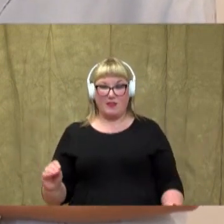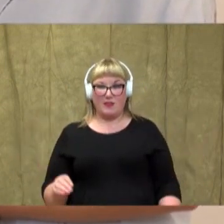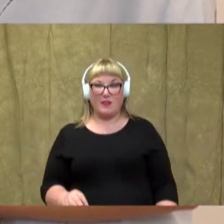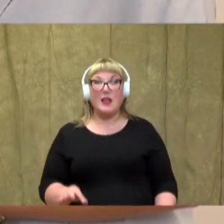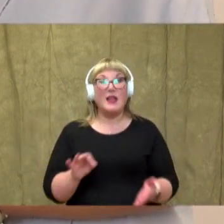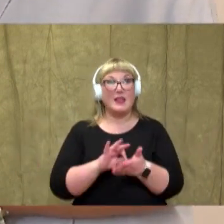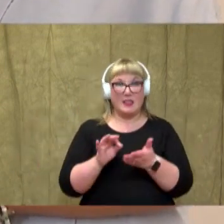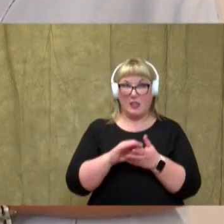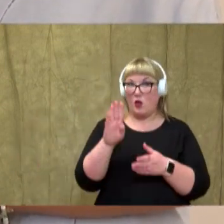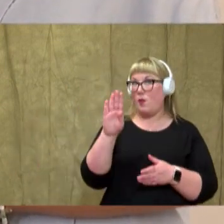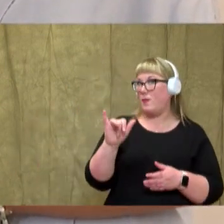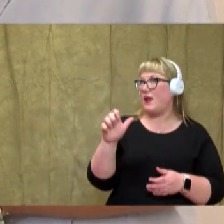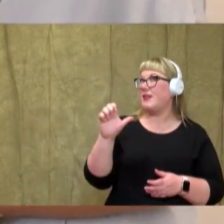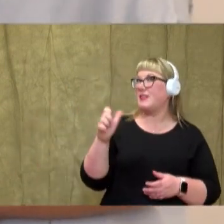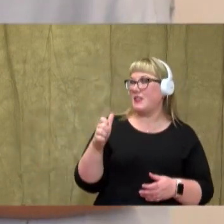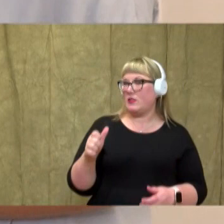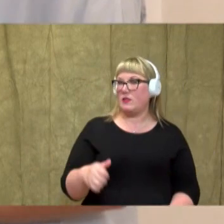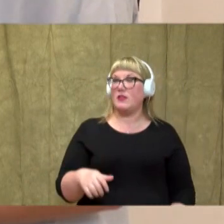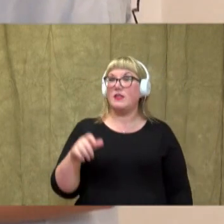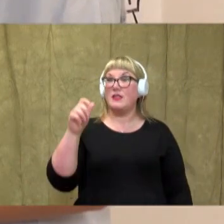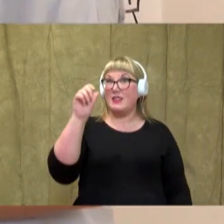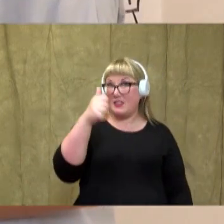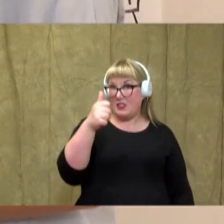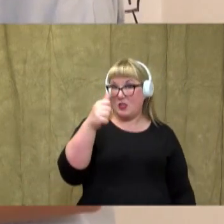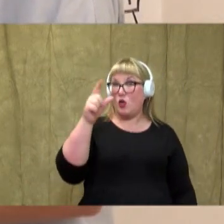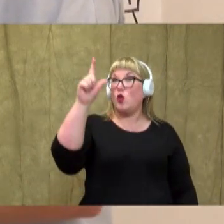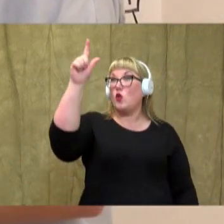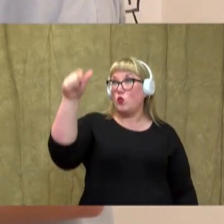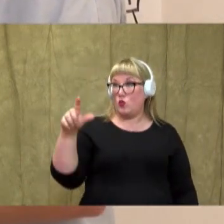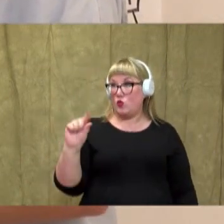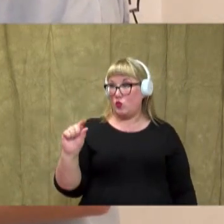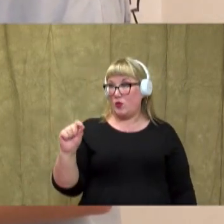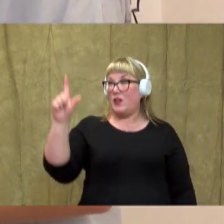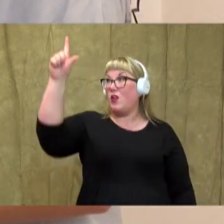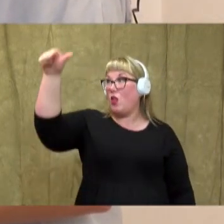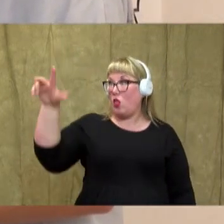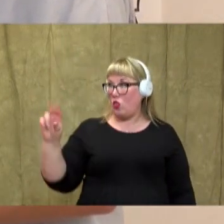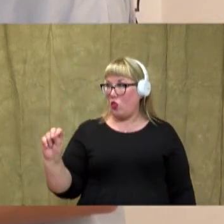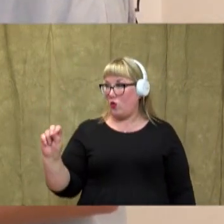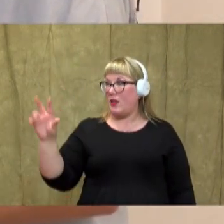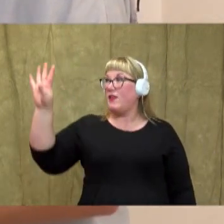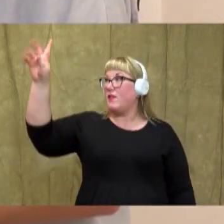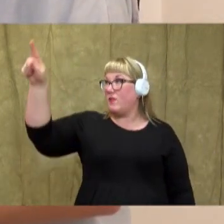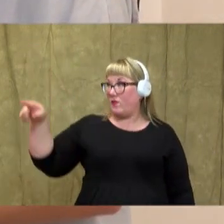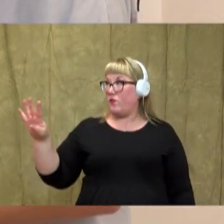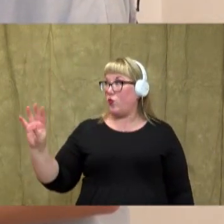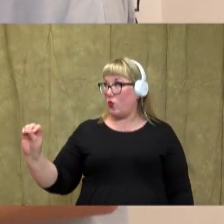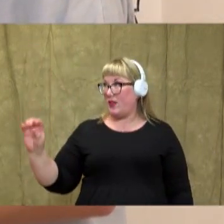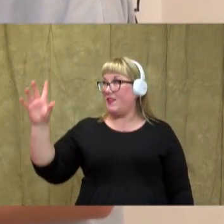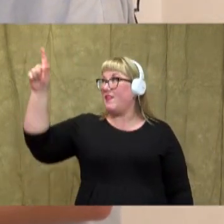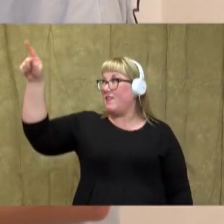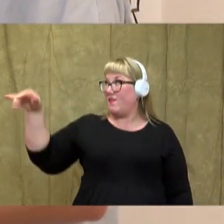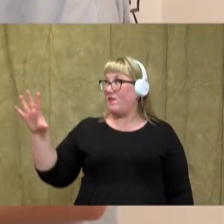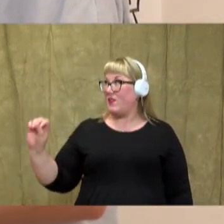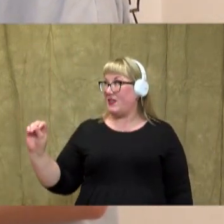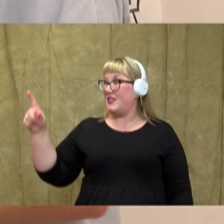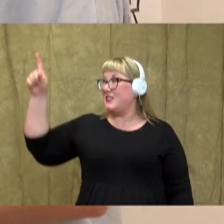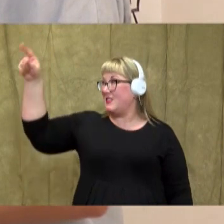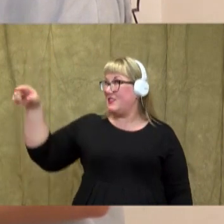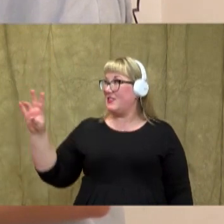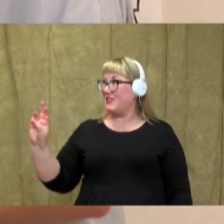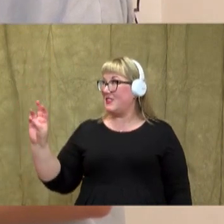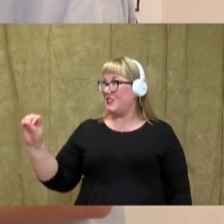the rods stand for 10. 10, 20, 30, 40,